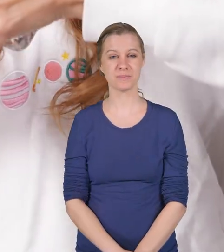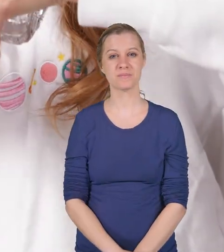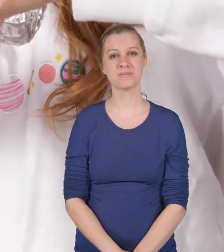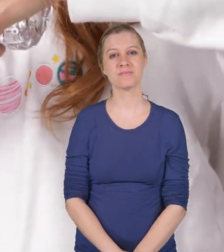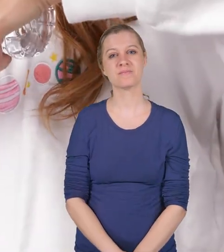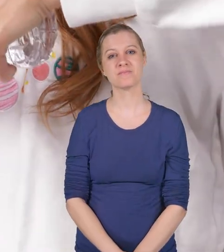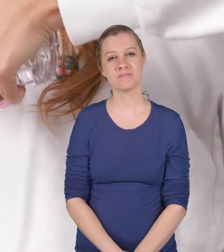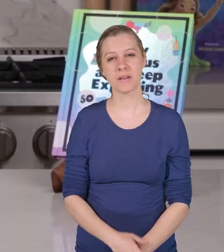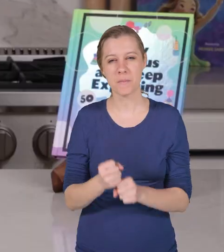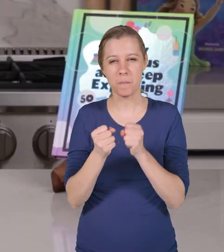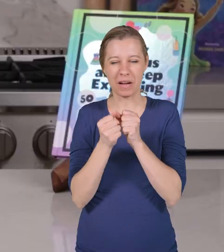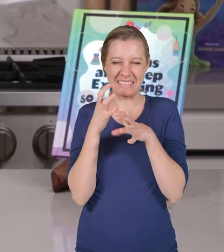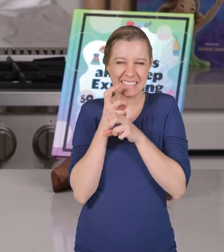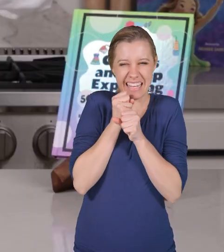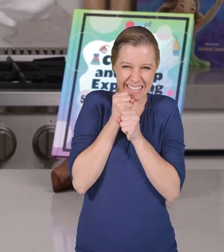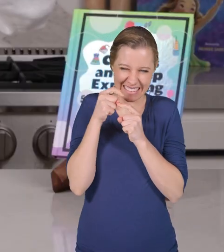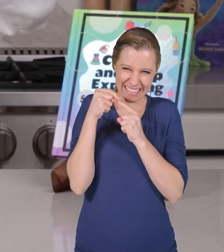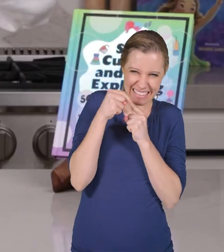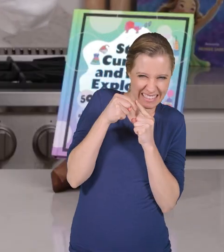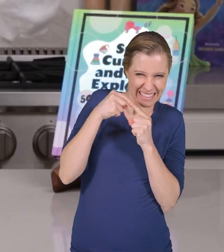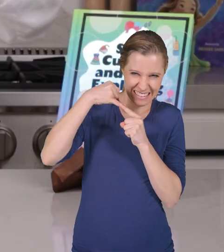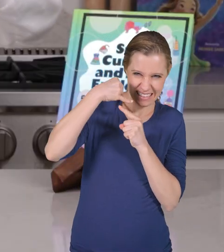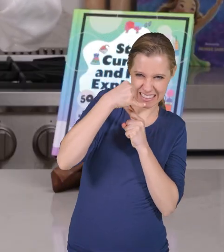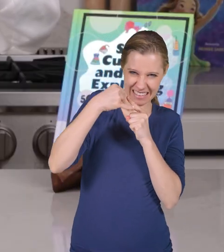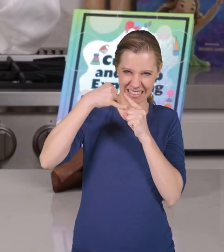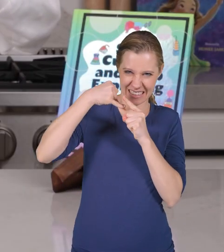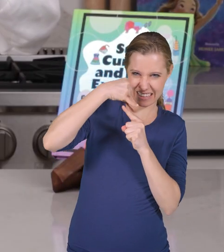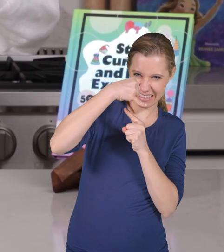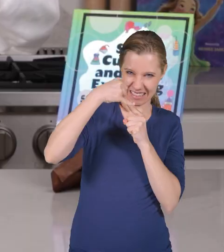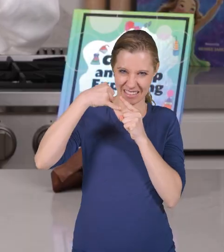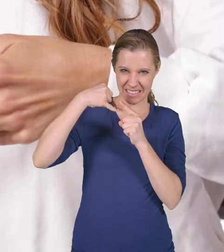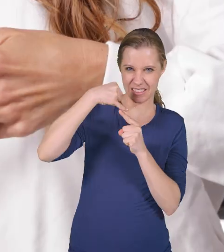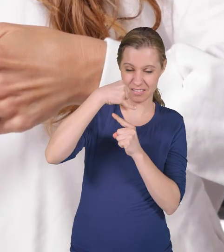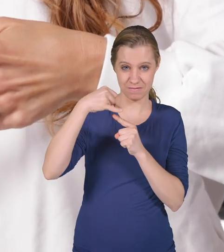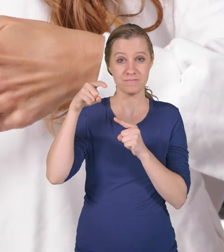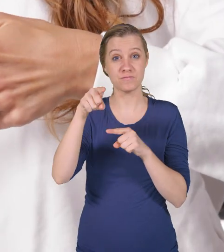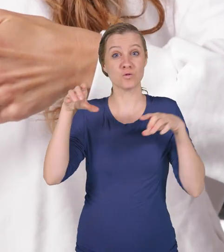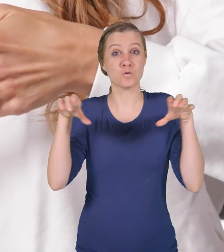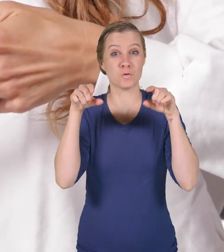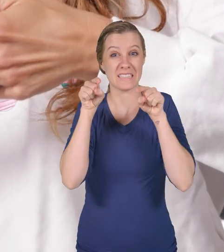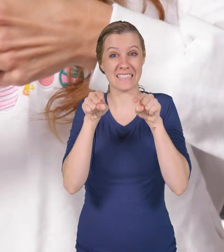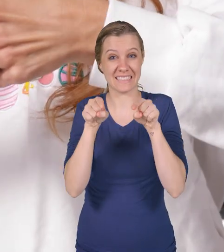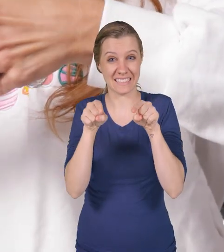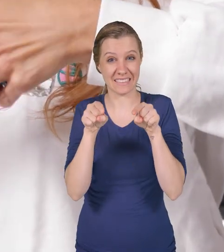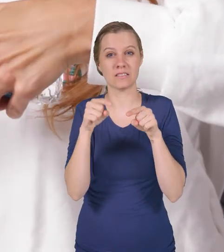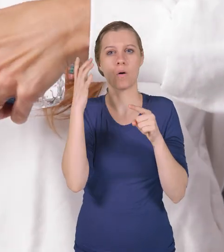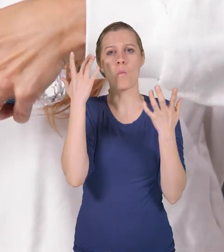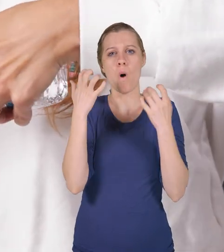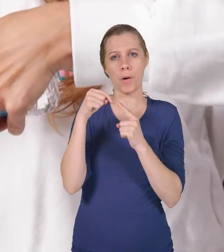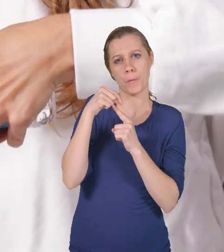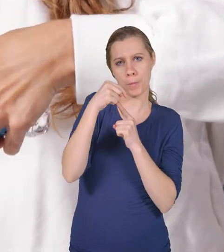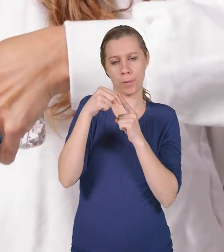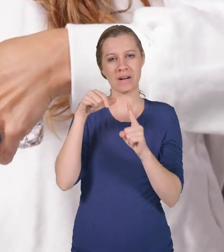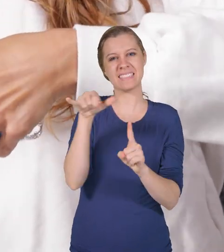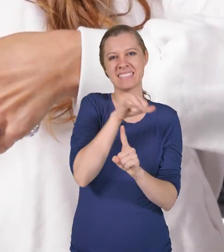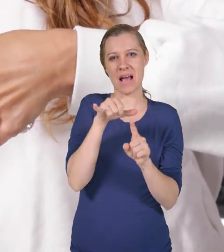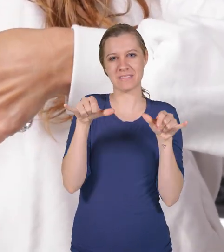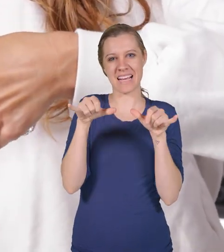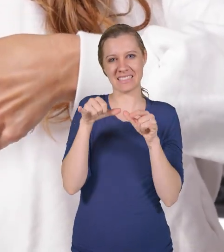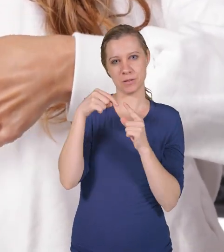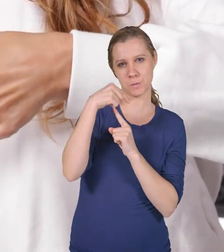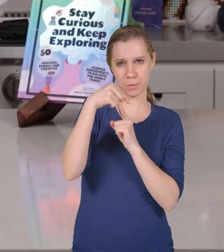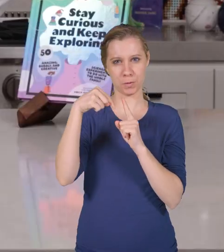like this and just get a tight coil. And you're doing this because you want the